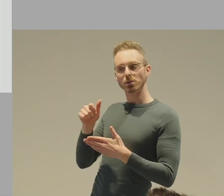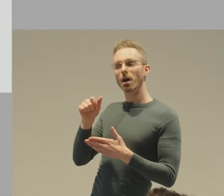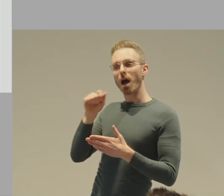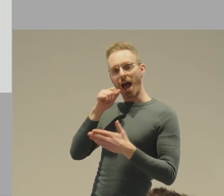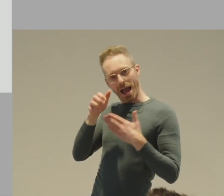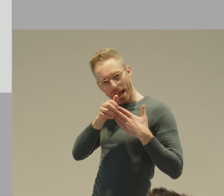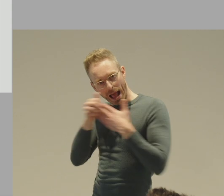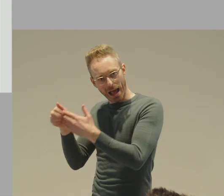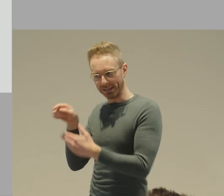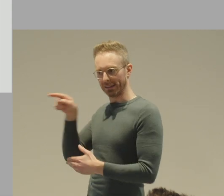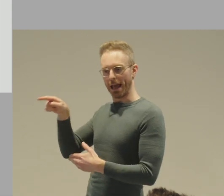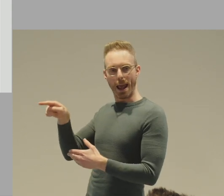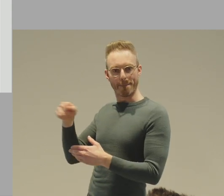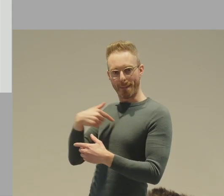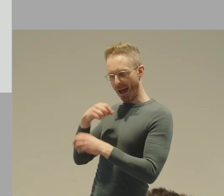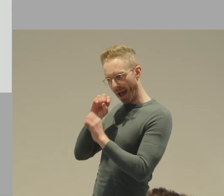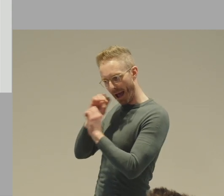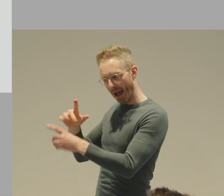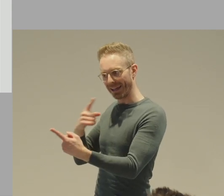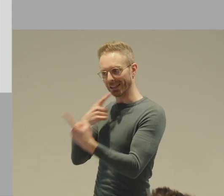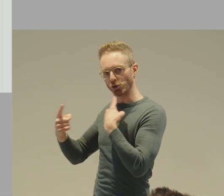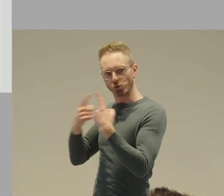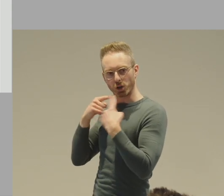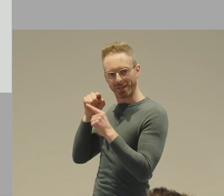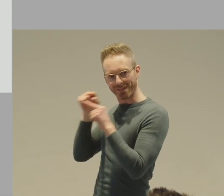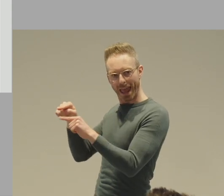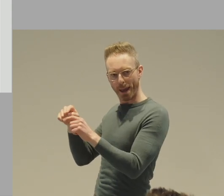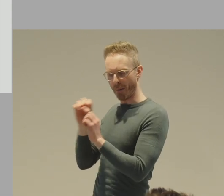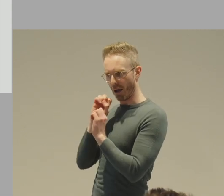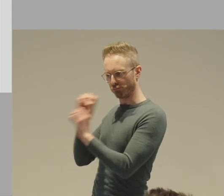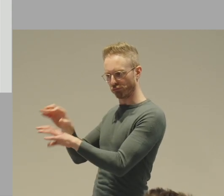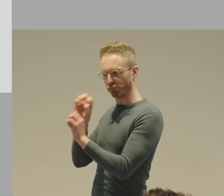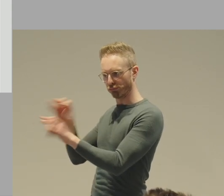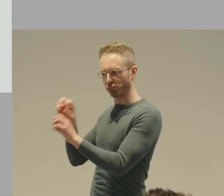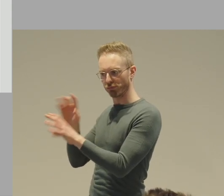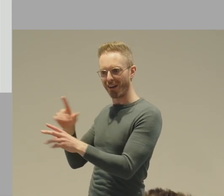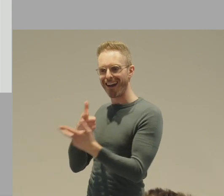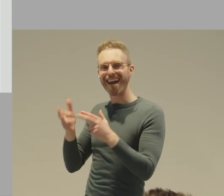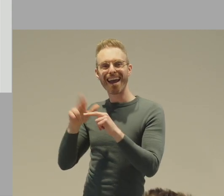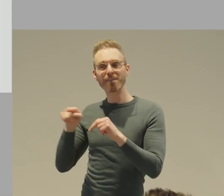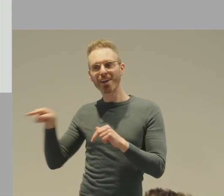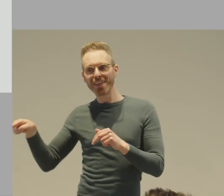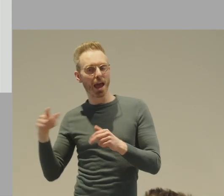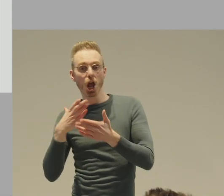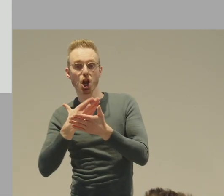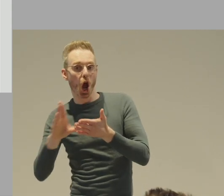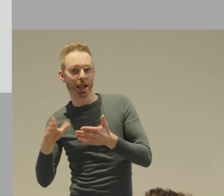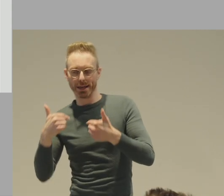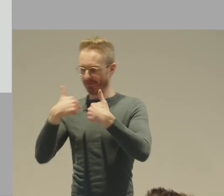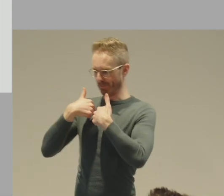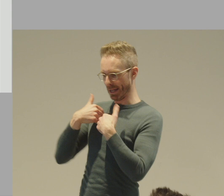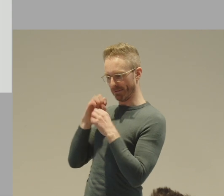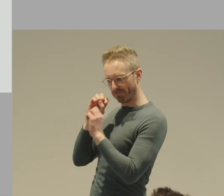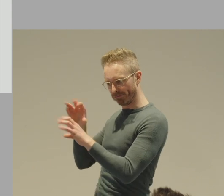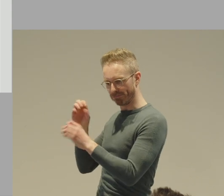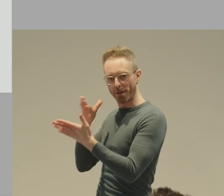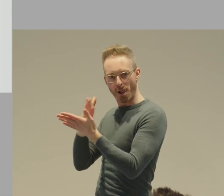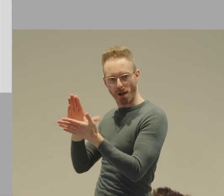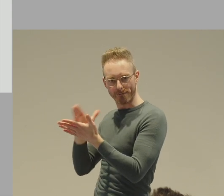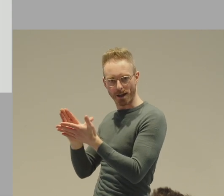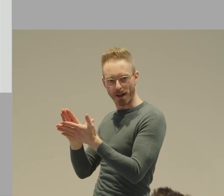100% of hours. I will instruct the support worker on what elements are not clear, for example. While the support worker